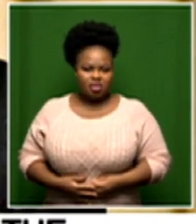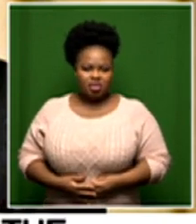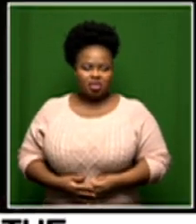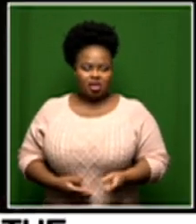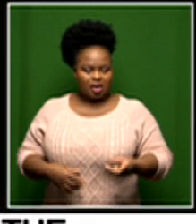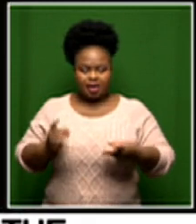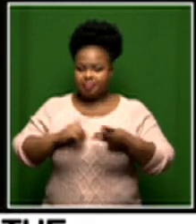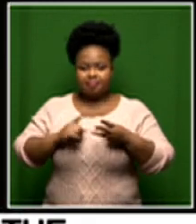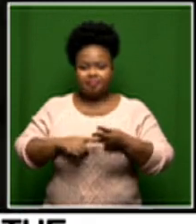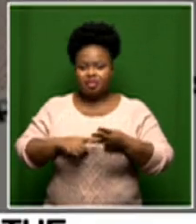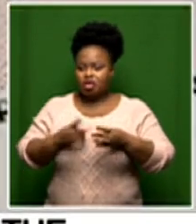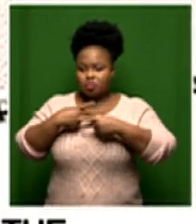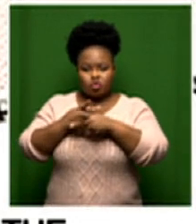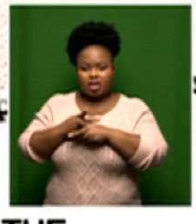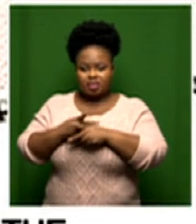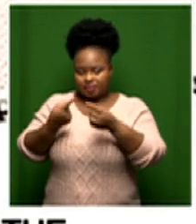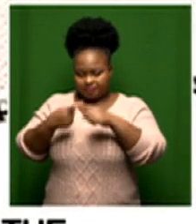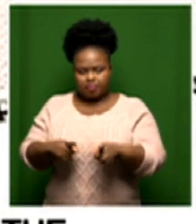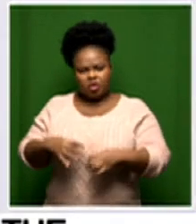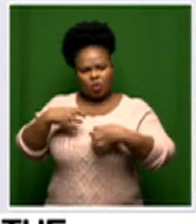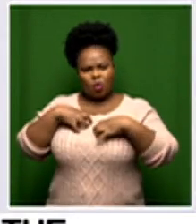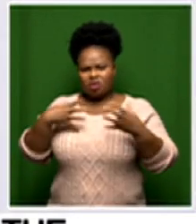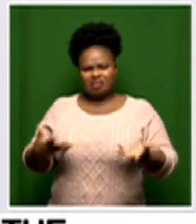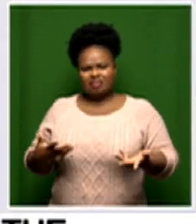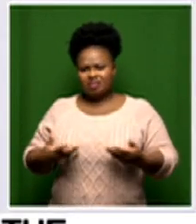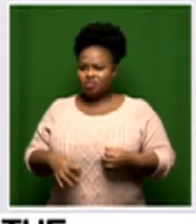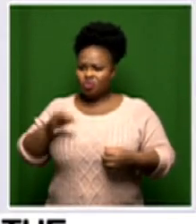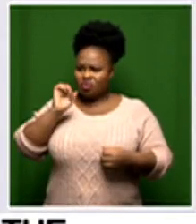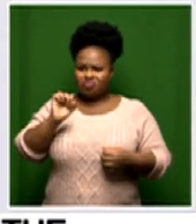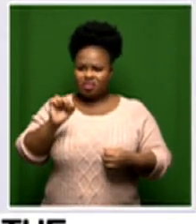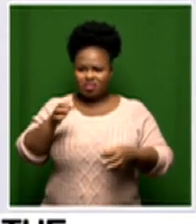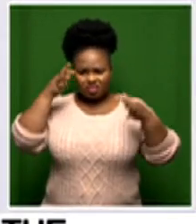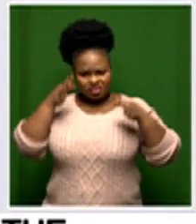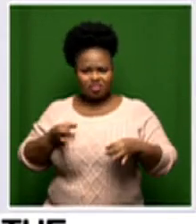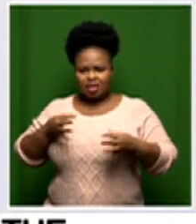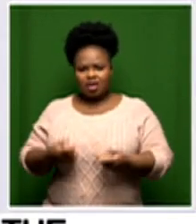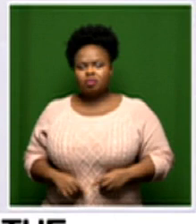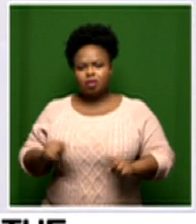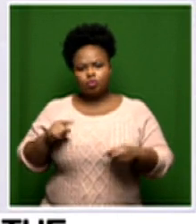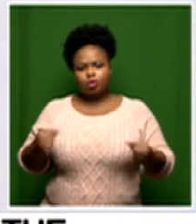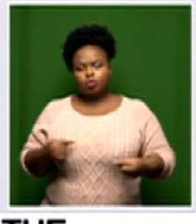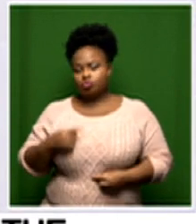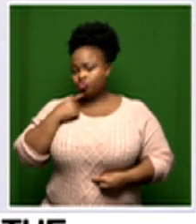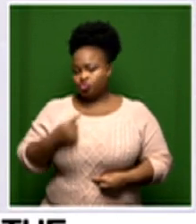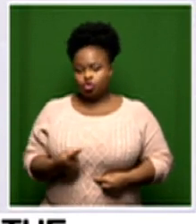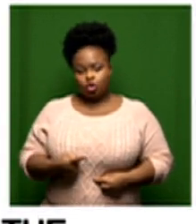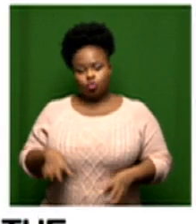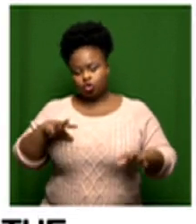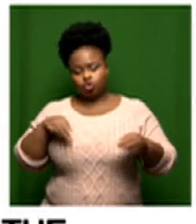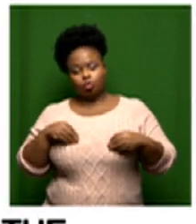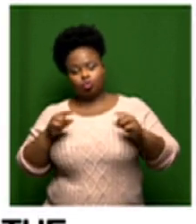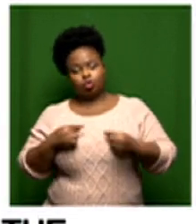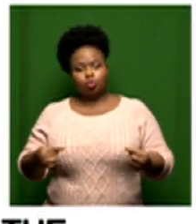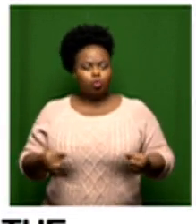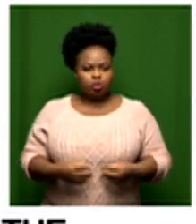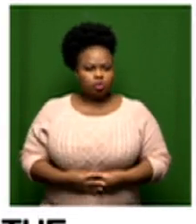the production of the vaccines, they can't then tell us that it's not acceptable to have any